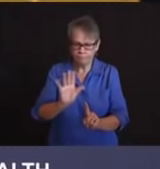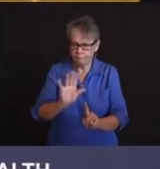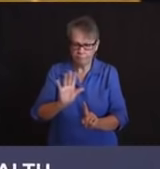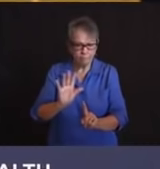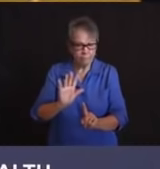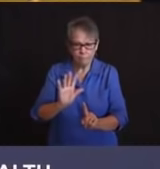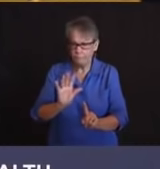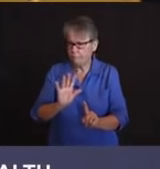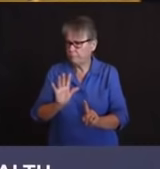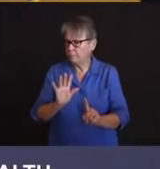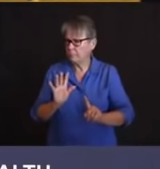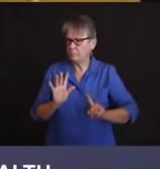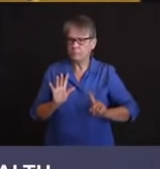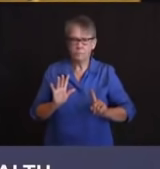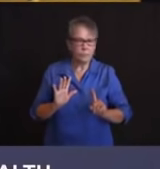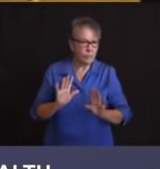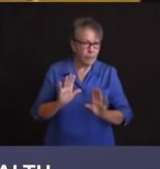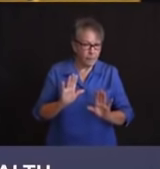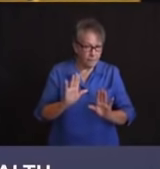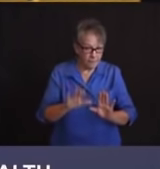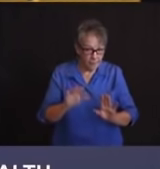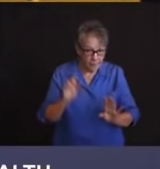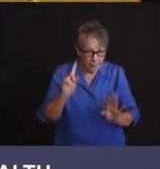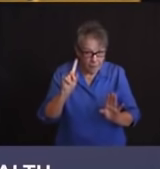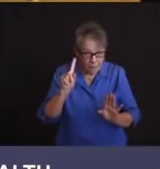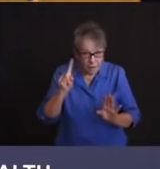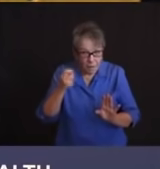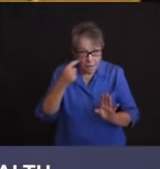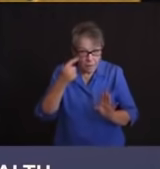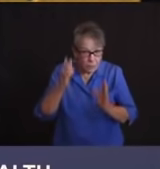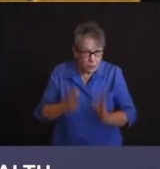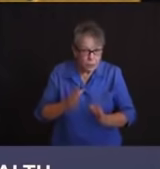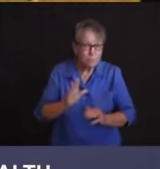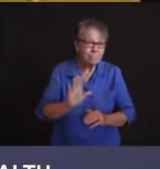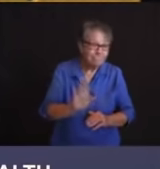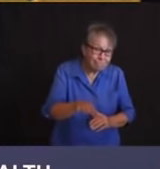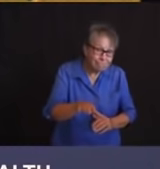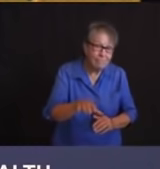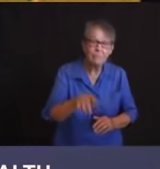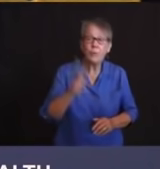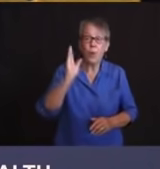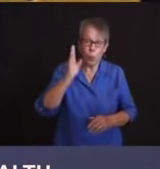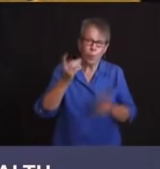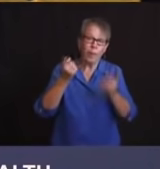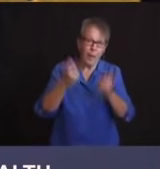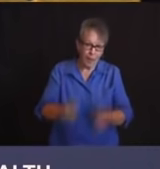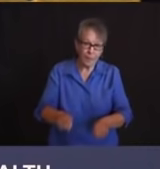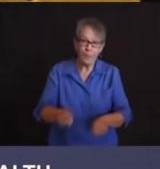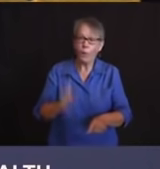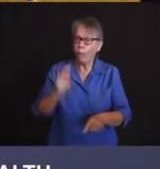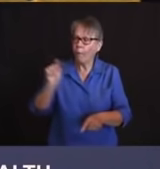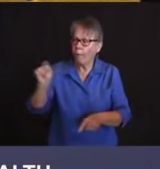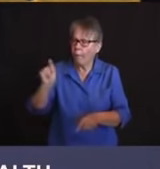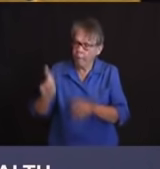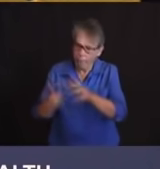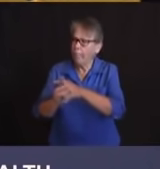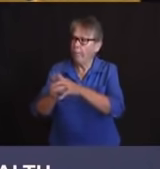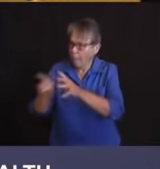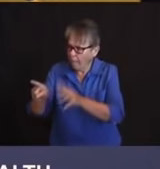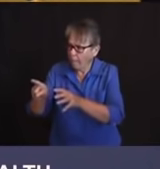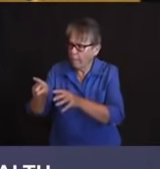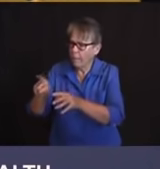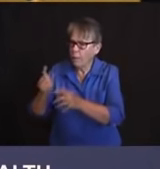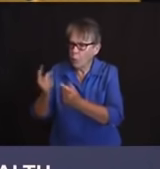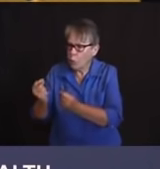God, we have the experience we had in camps this summer, which was overwhelmingly positive. But this is something that I know Kevin and Judy and